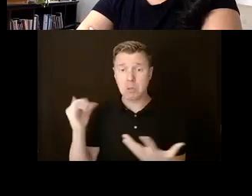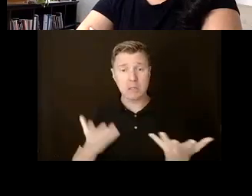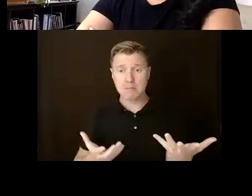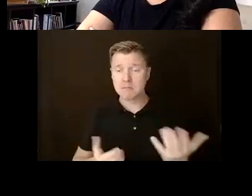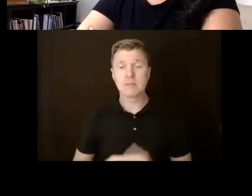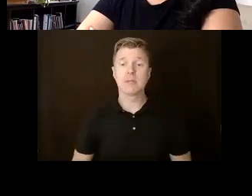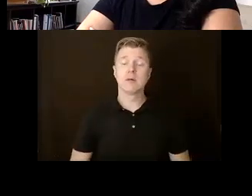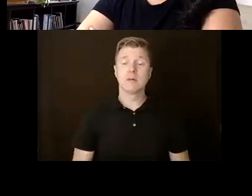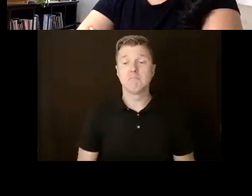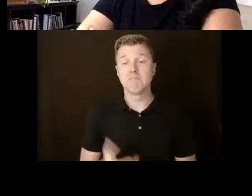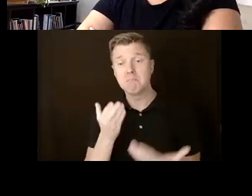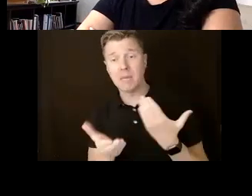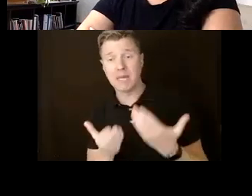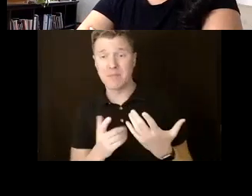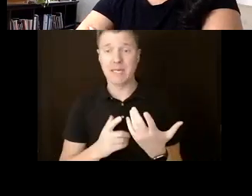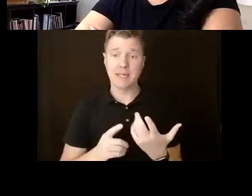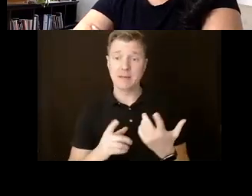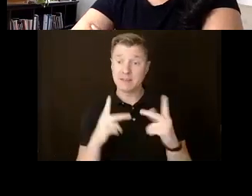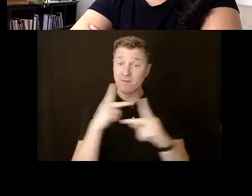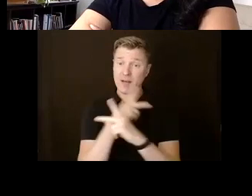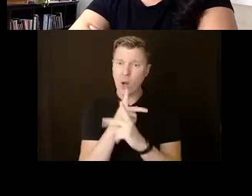like solidifying who your allies are,